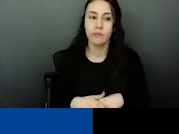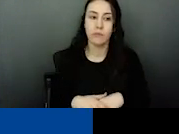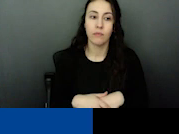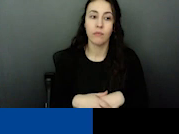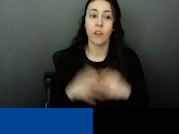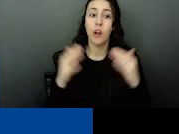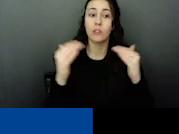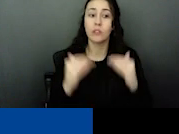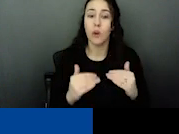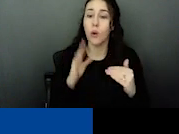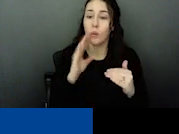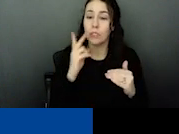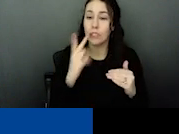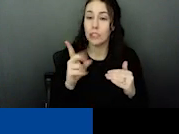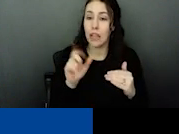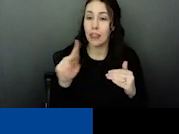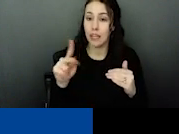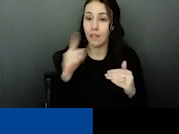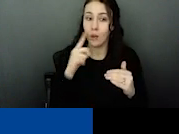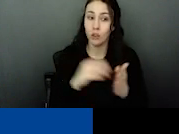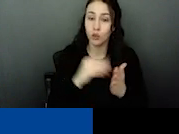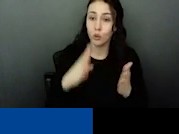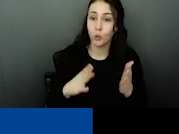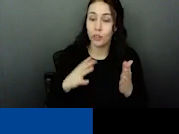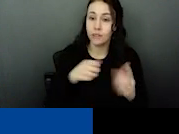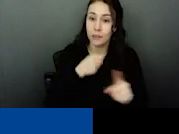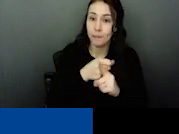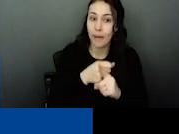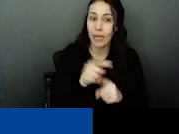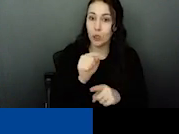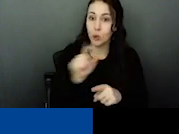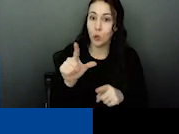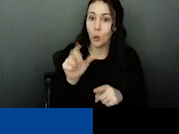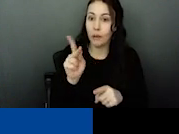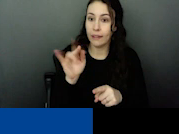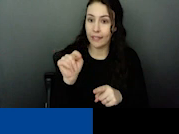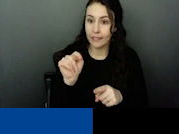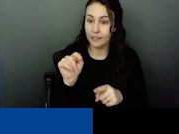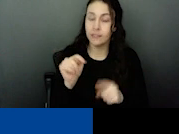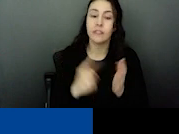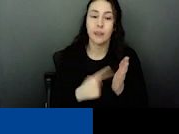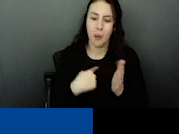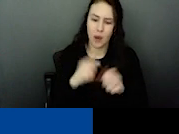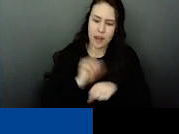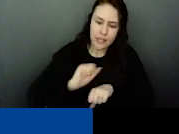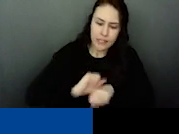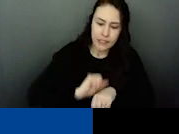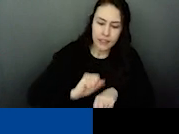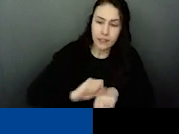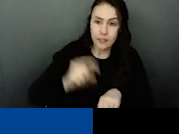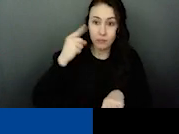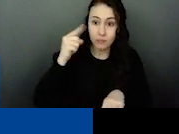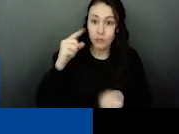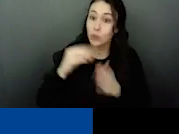impact toolkit. And I think so many times we do all our work that we do for the students, but sometimes we'll